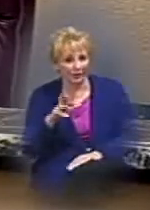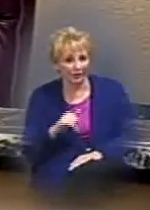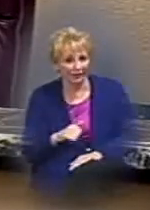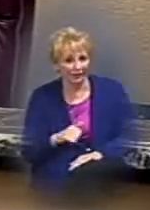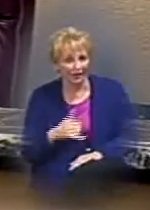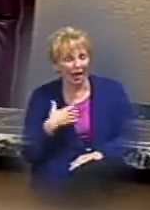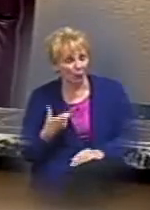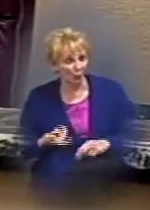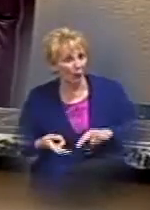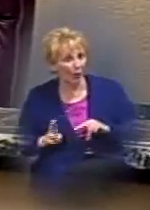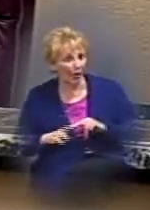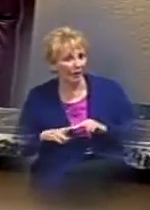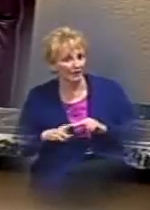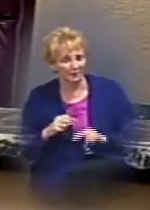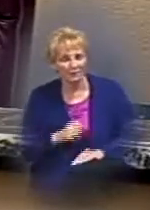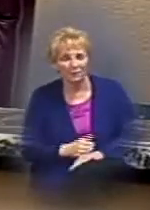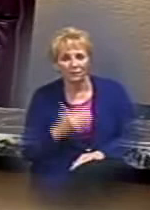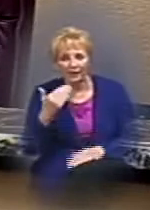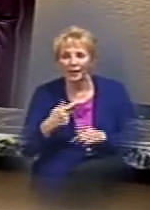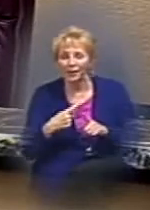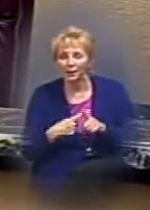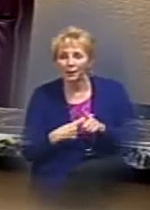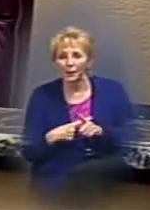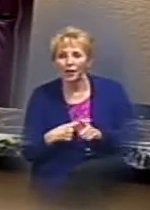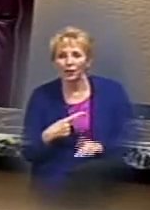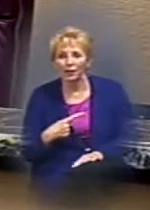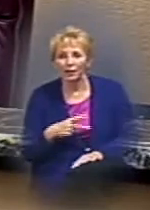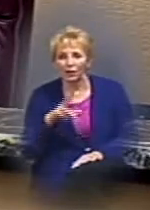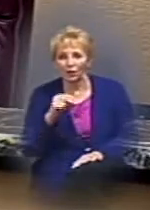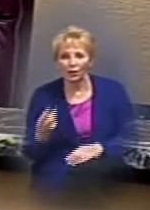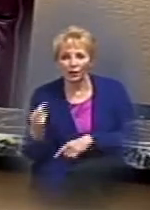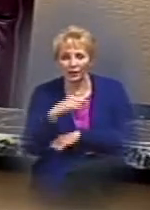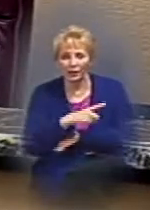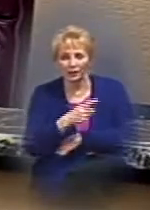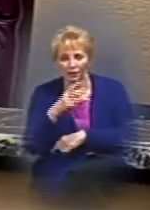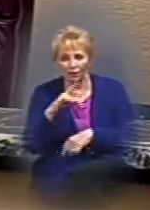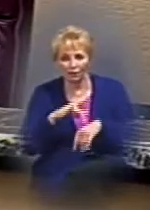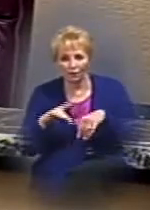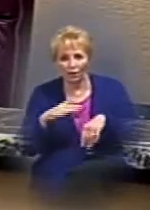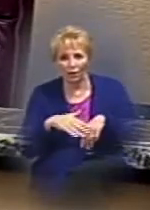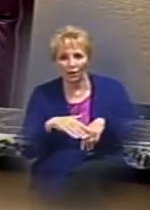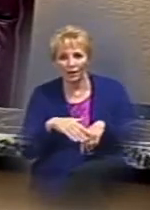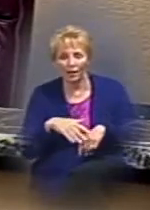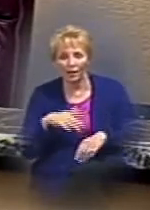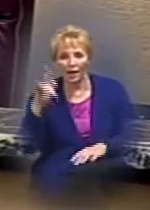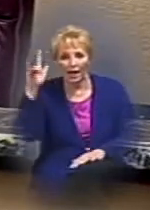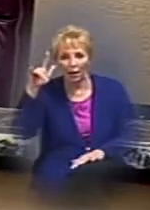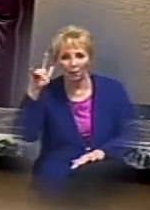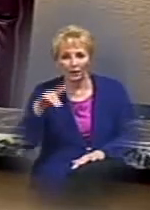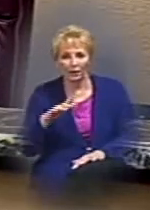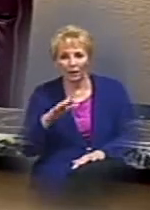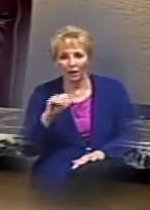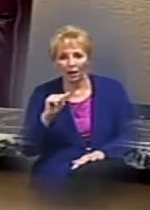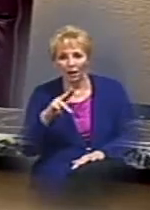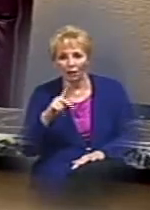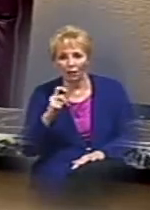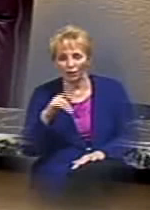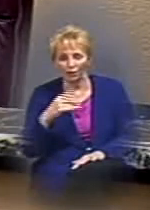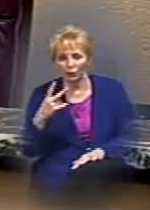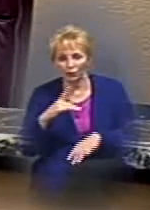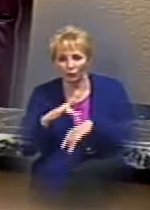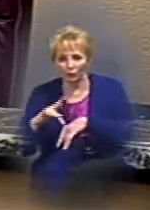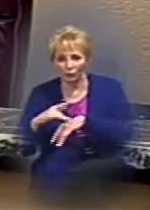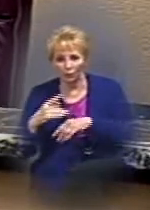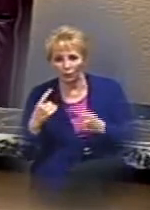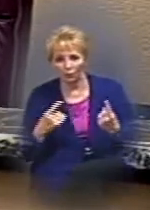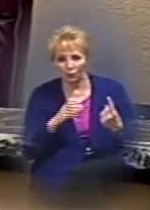raise. Yeah. next month, 30-day notice for vacancies on the airport authority. We have two vacancies, one